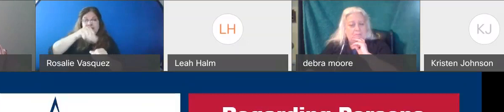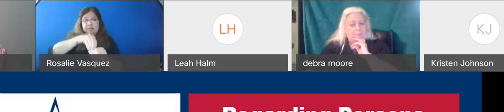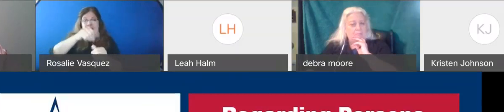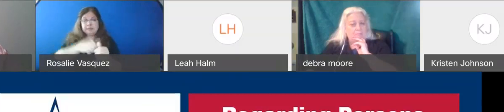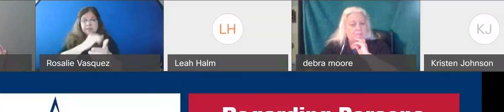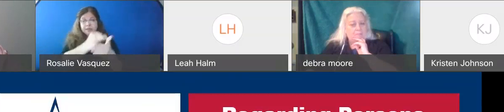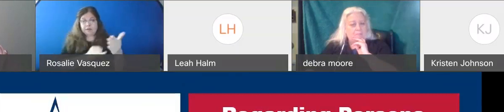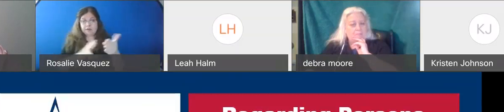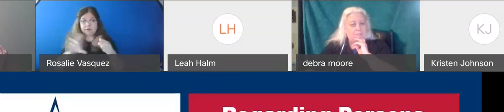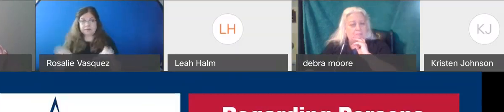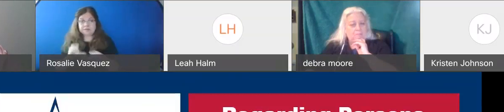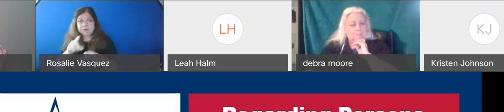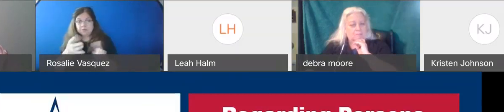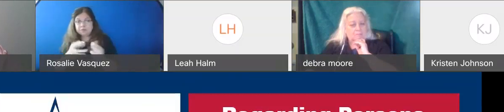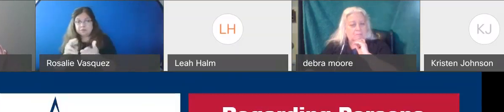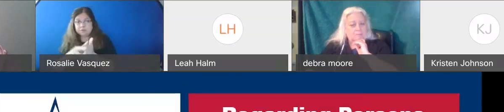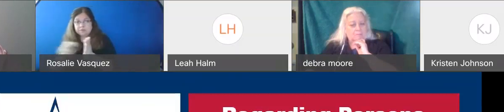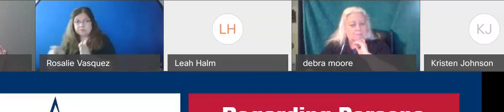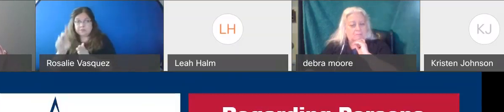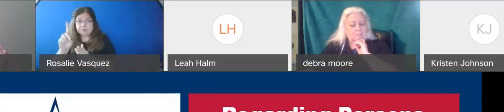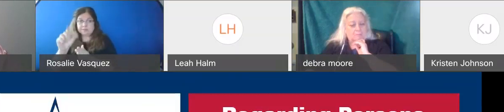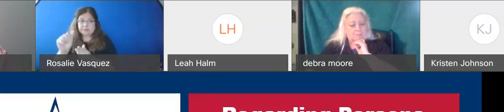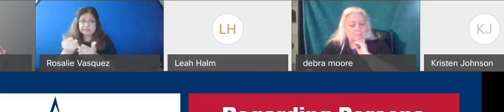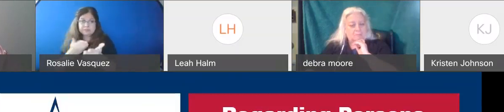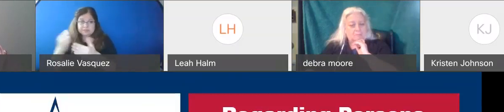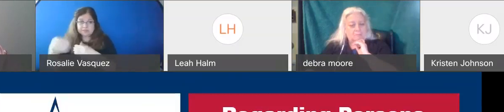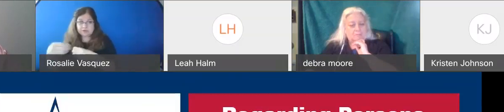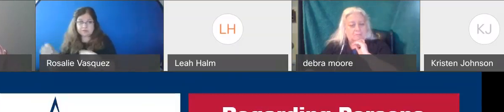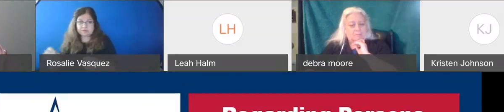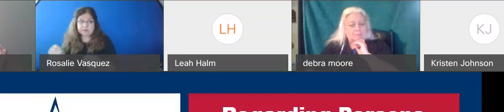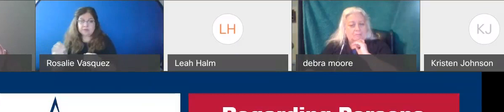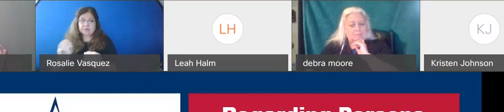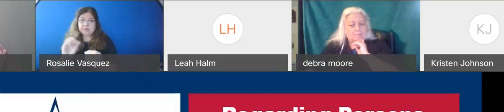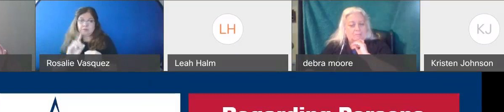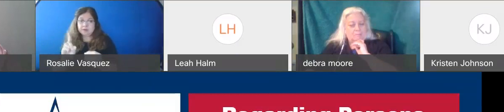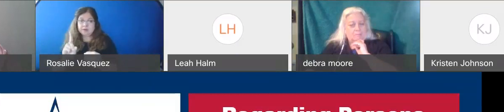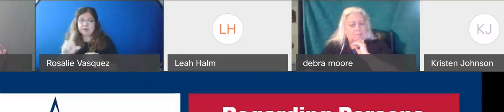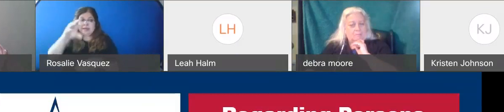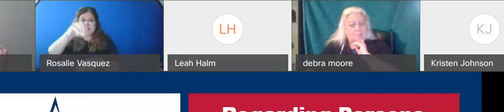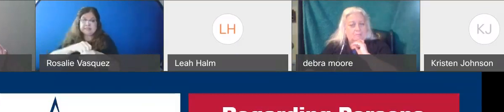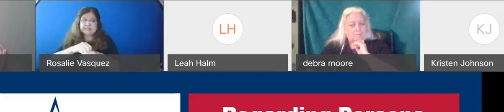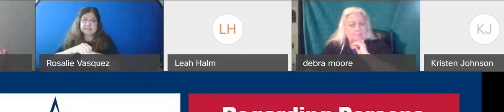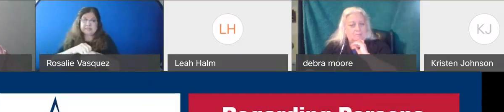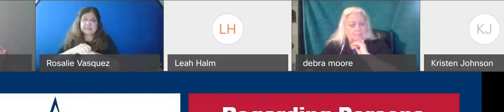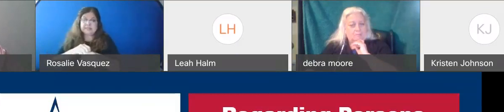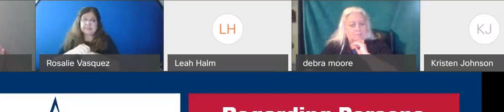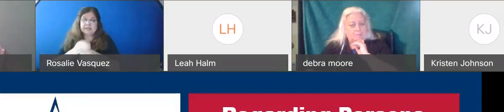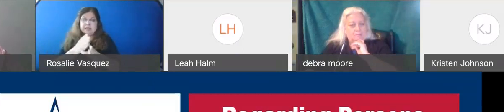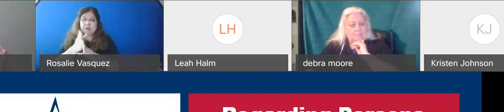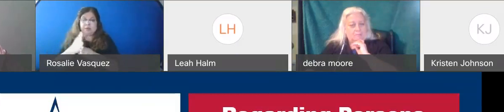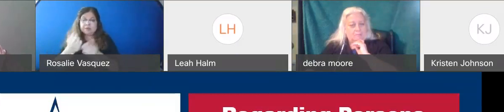activities, you'll want to refer them to the Disability Services Office, which is located inside of the Career Services